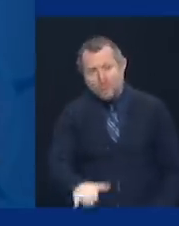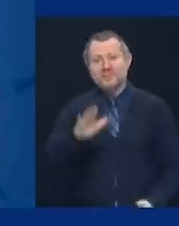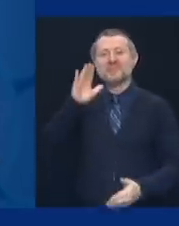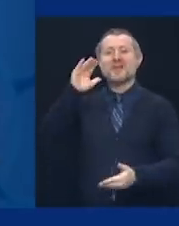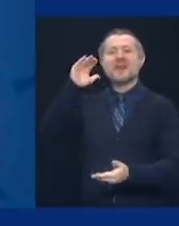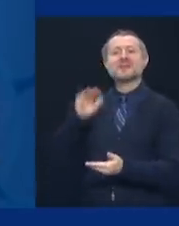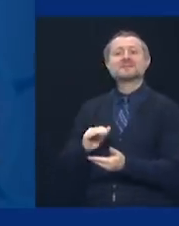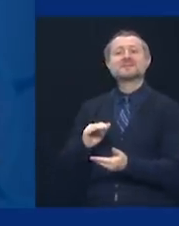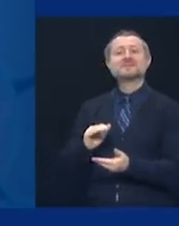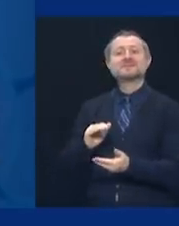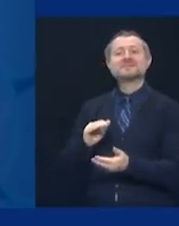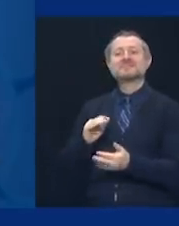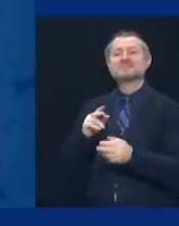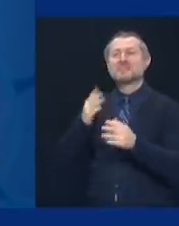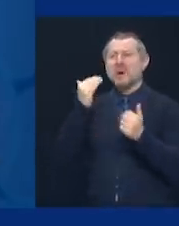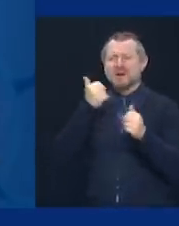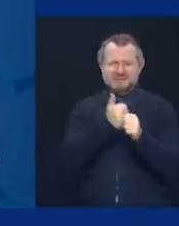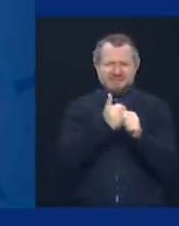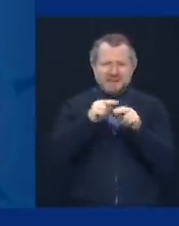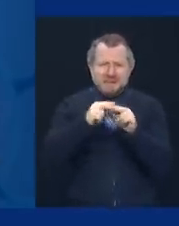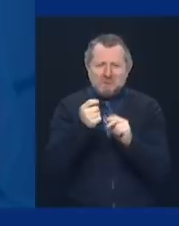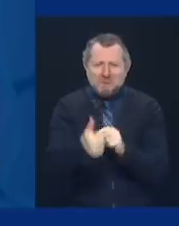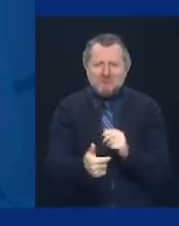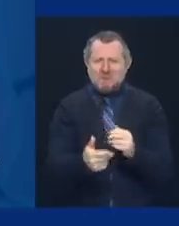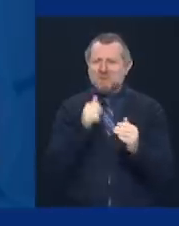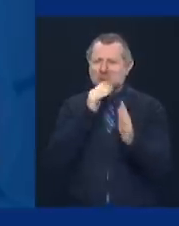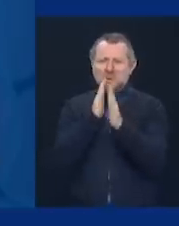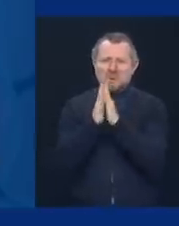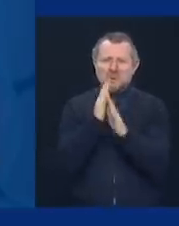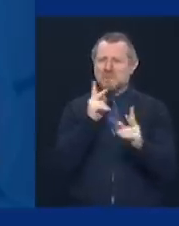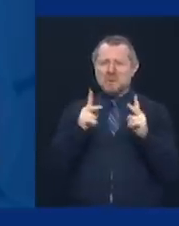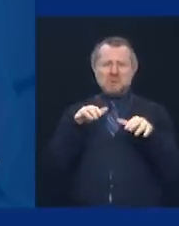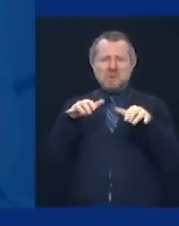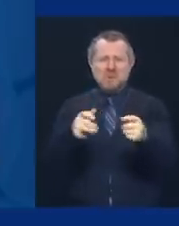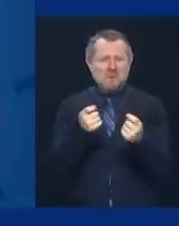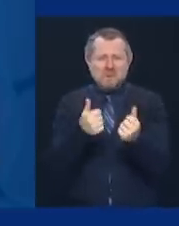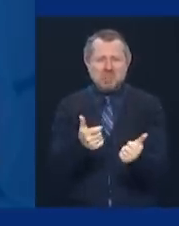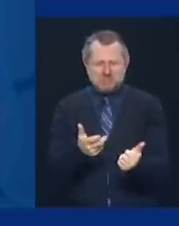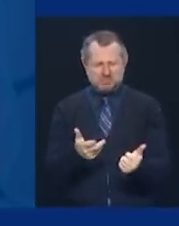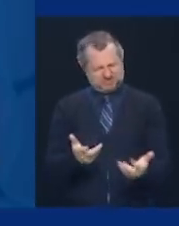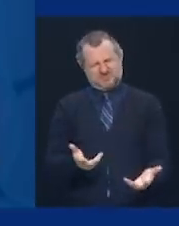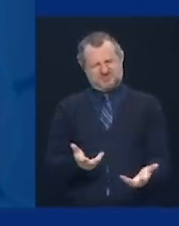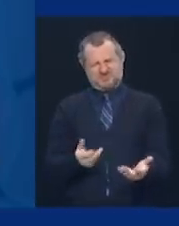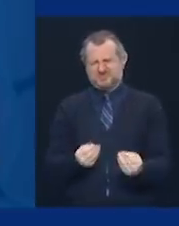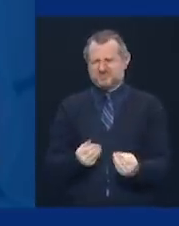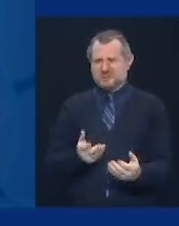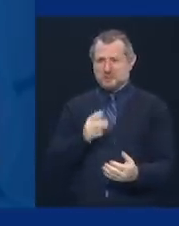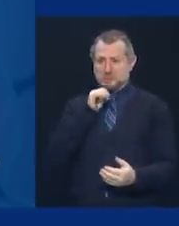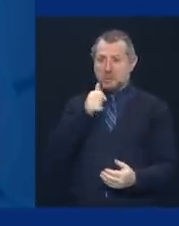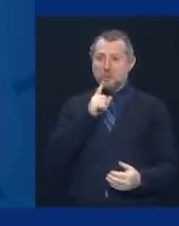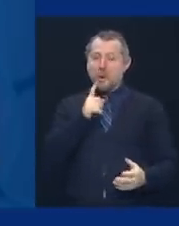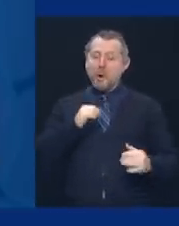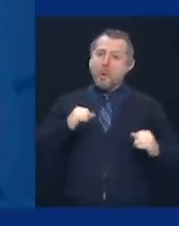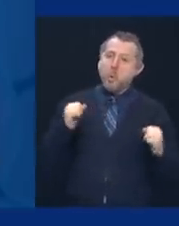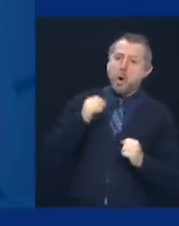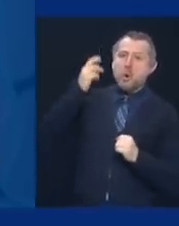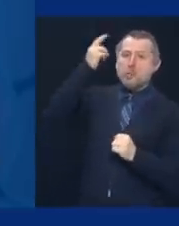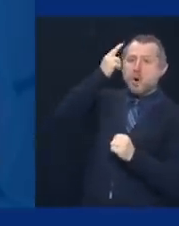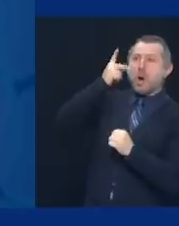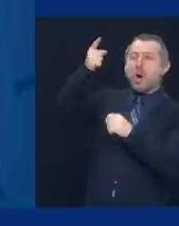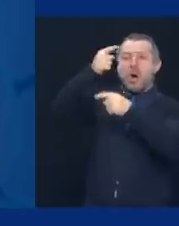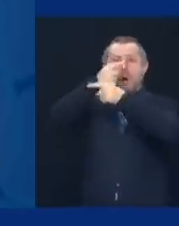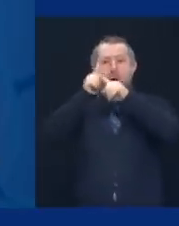less density. So it's not a statement of times, it's a statement of the particular circumstances in that